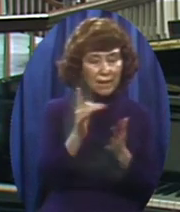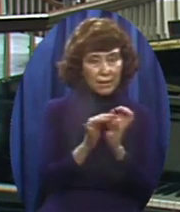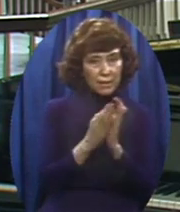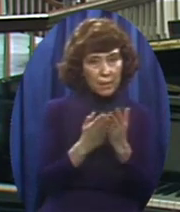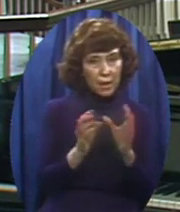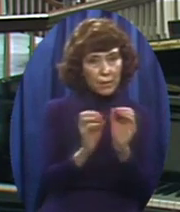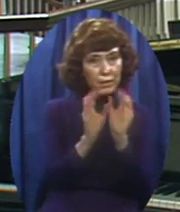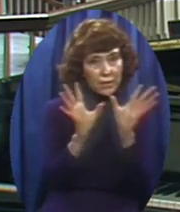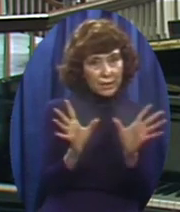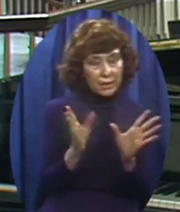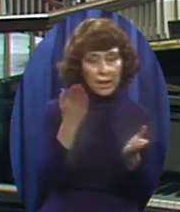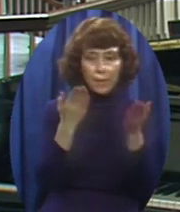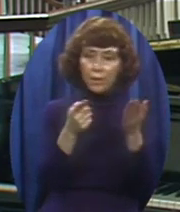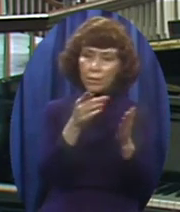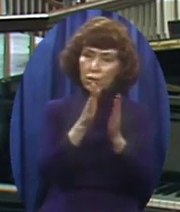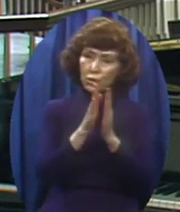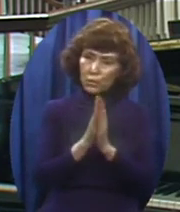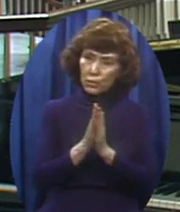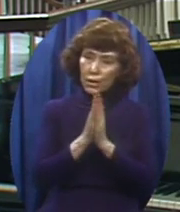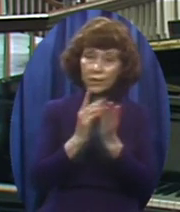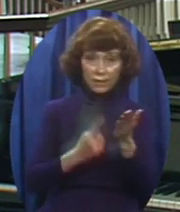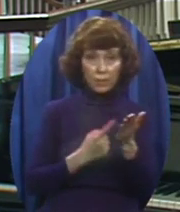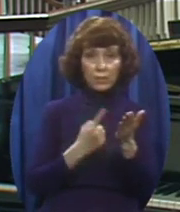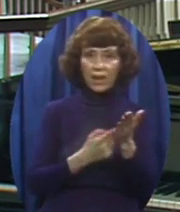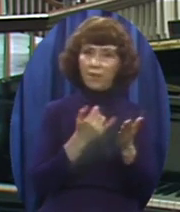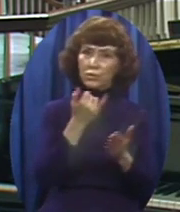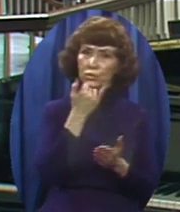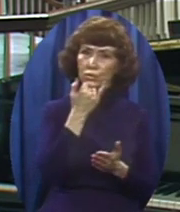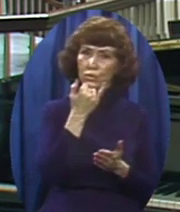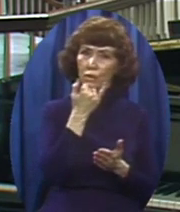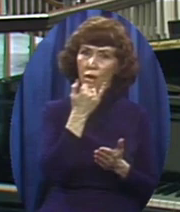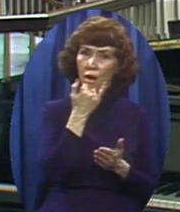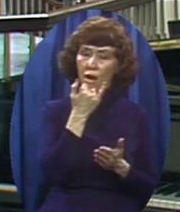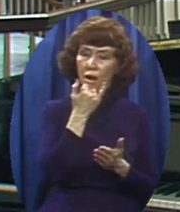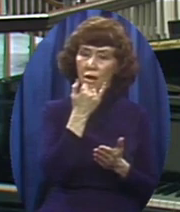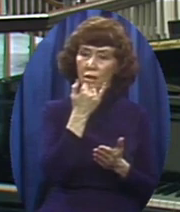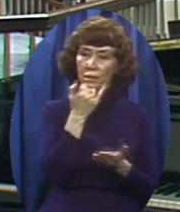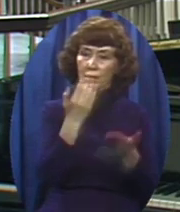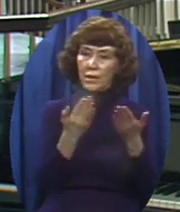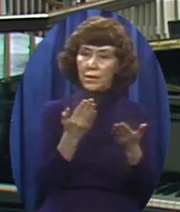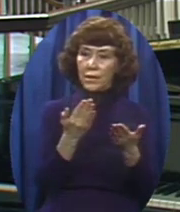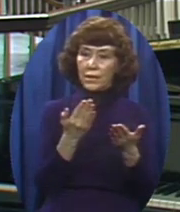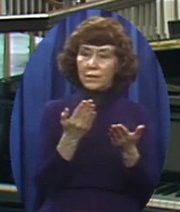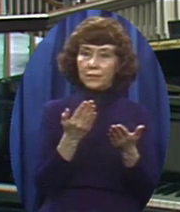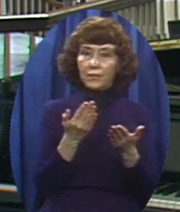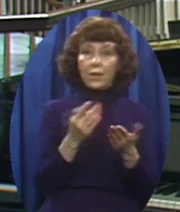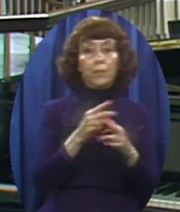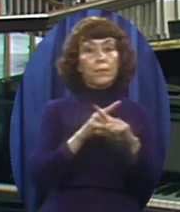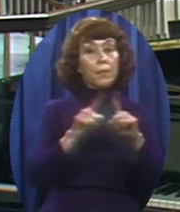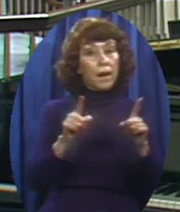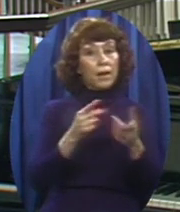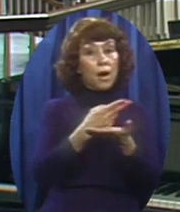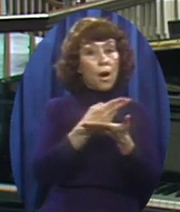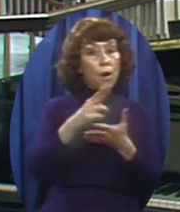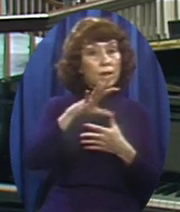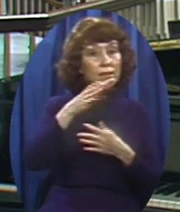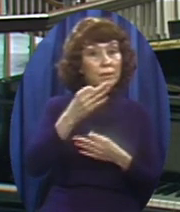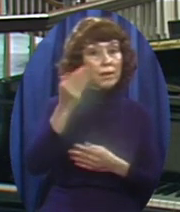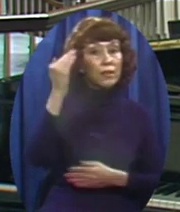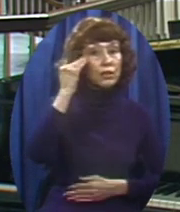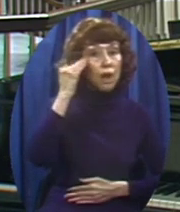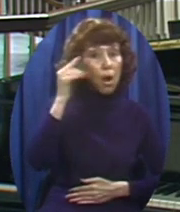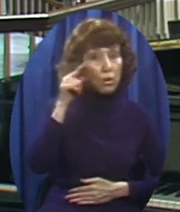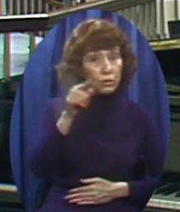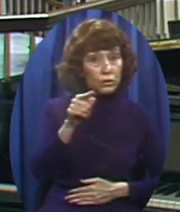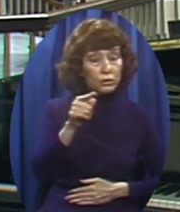theologically wrong, the Spirit of God, who loves you and who knows what you're really trying to say, takes those words and translates